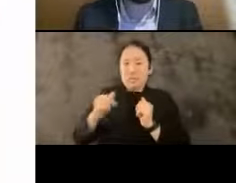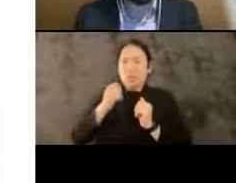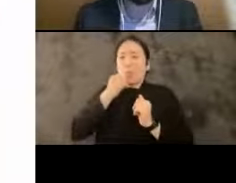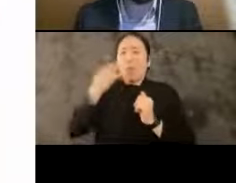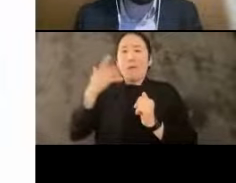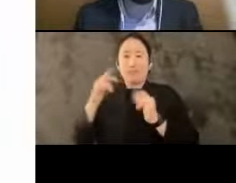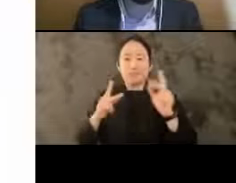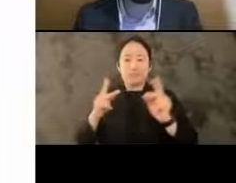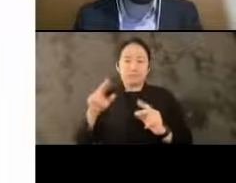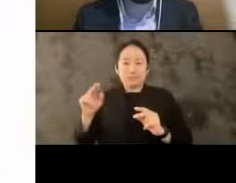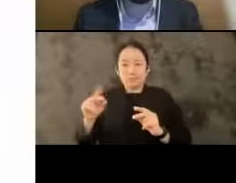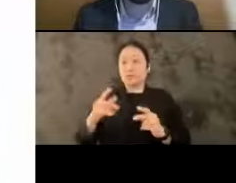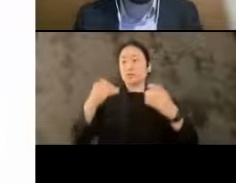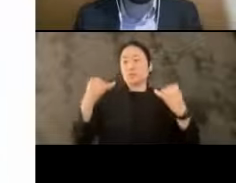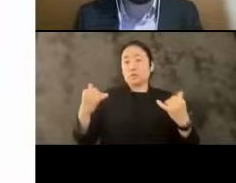BRT stations.